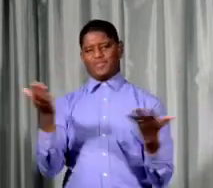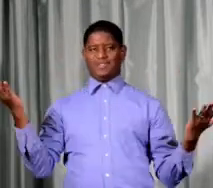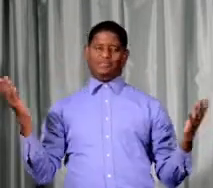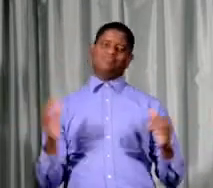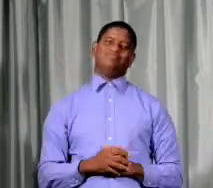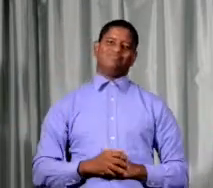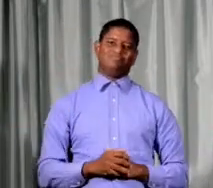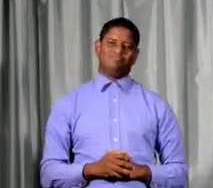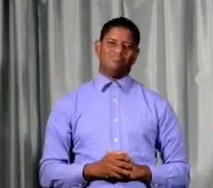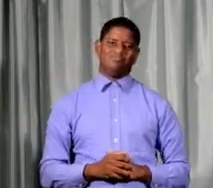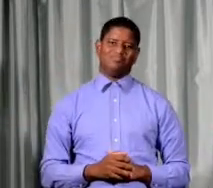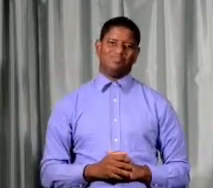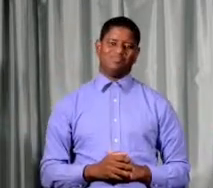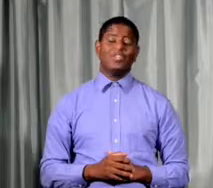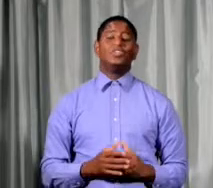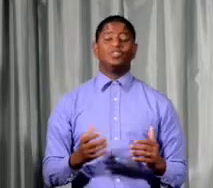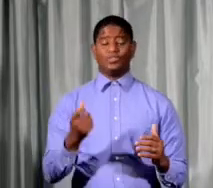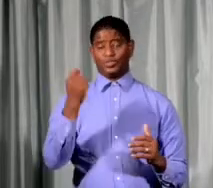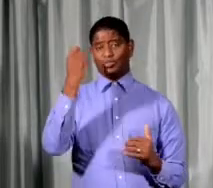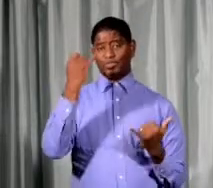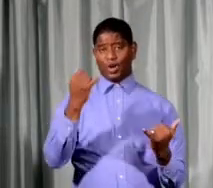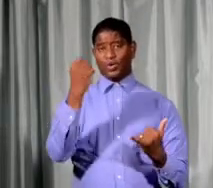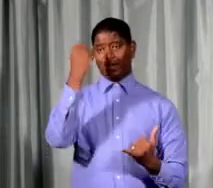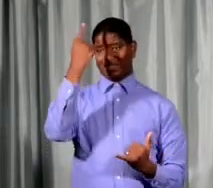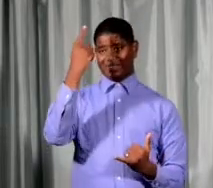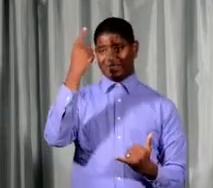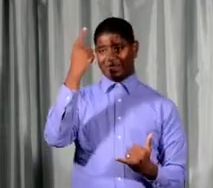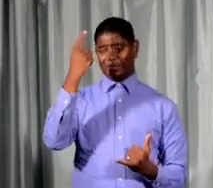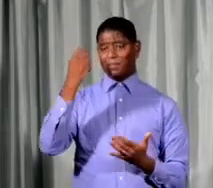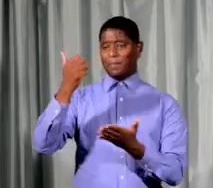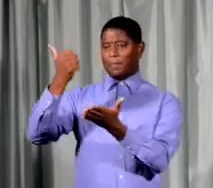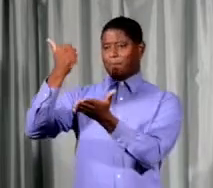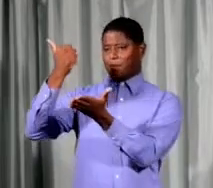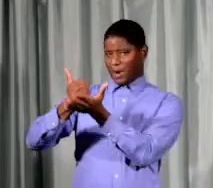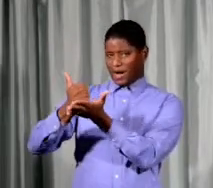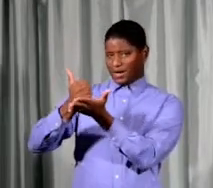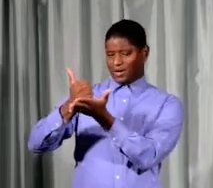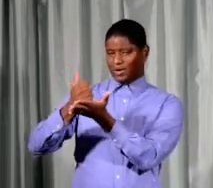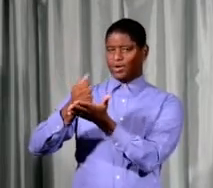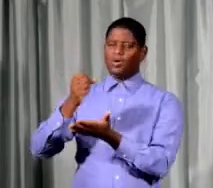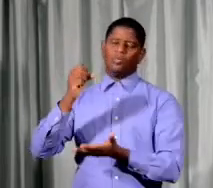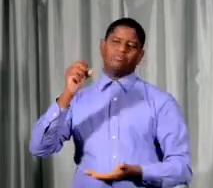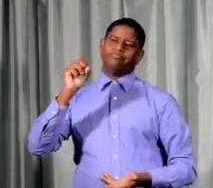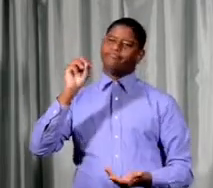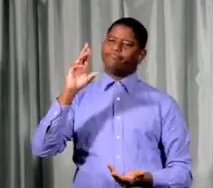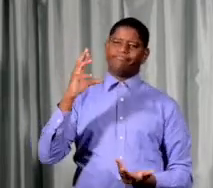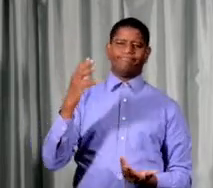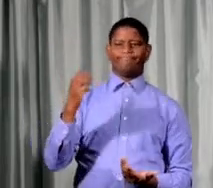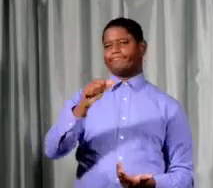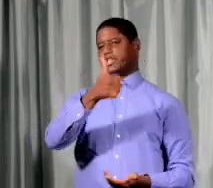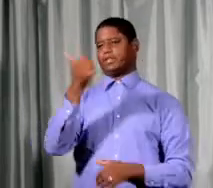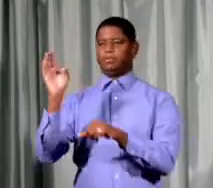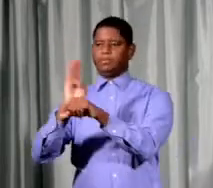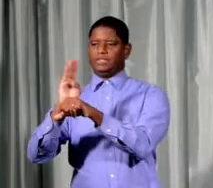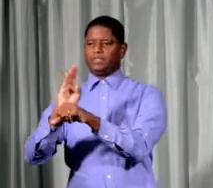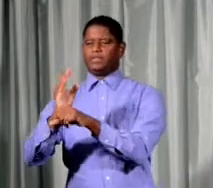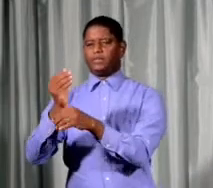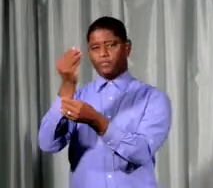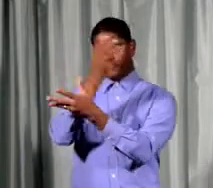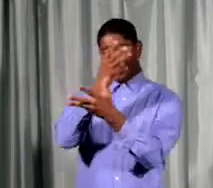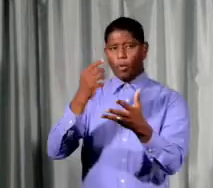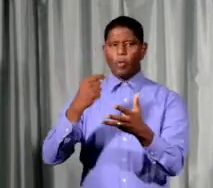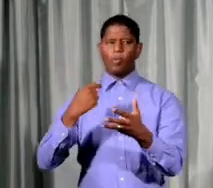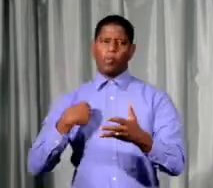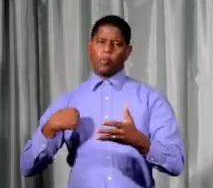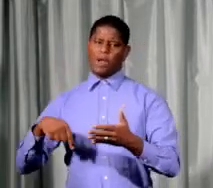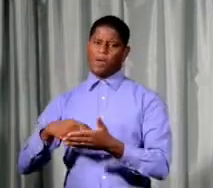basically, that is what controls everything. And now you understand, when you see Republic Bank or Ansa